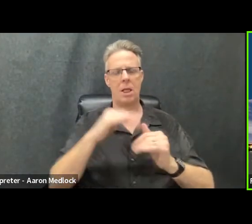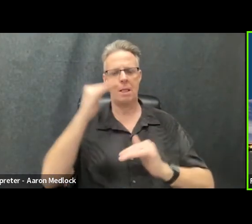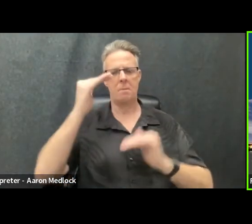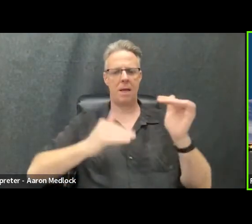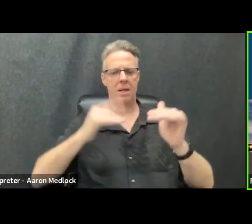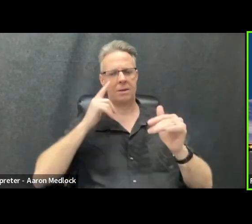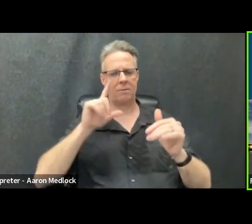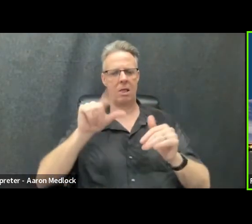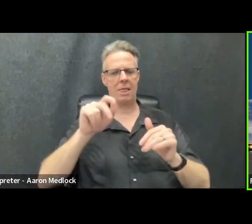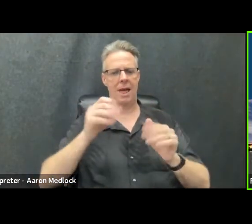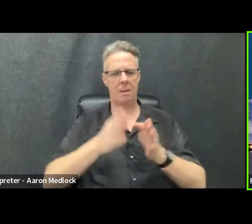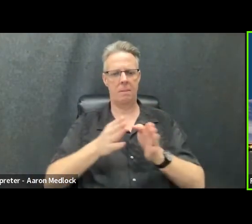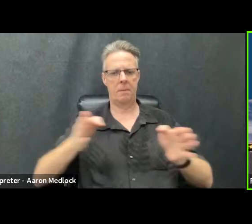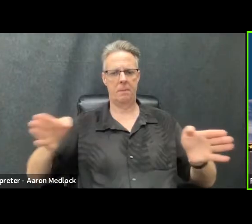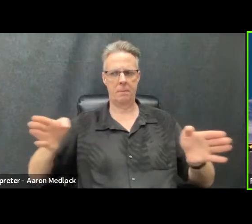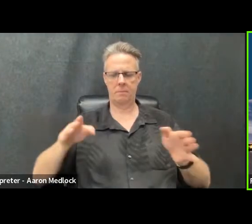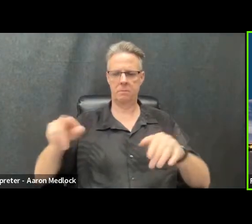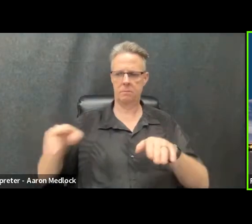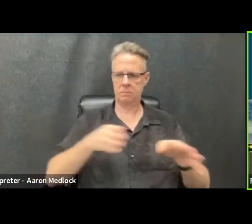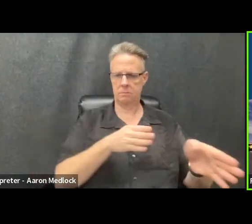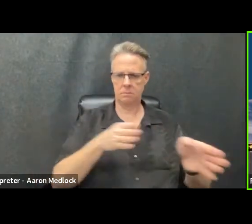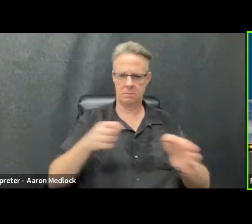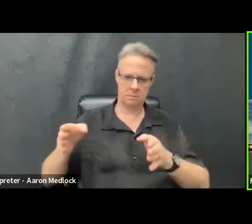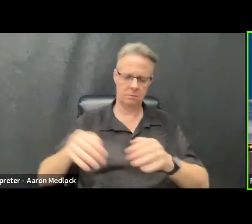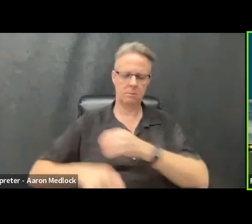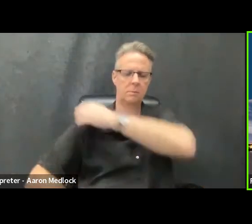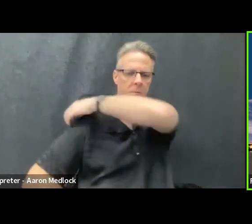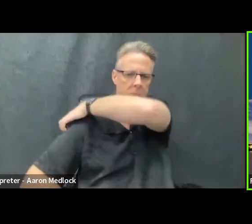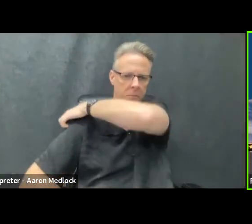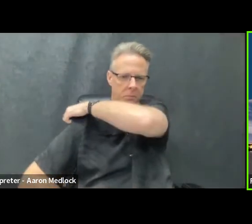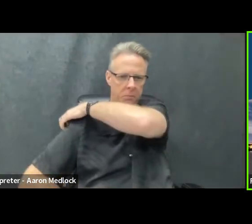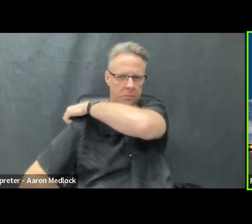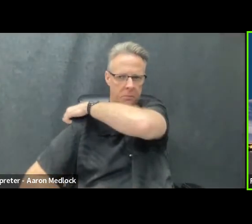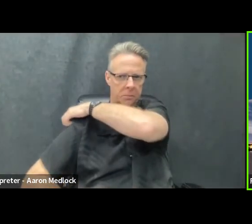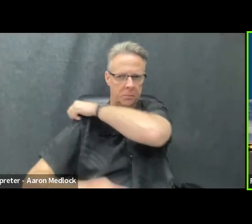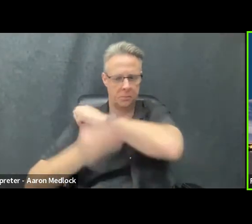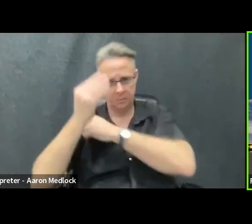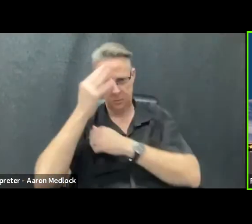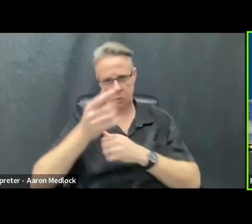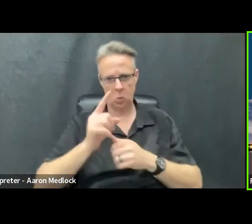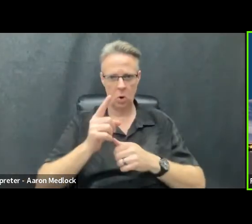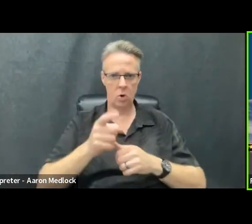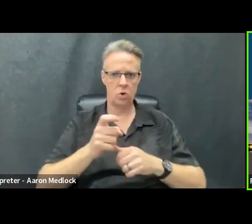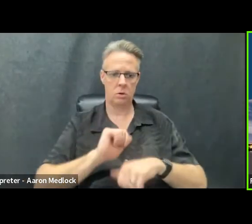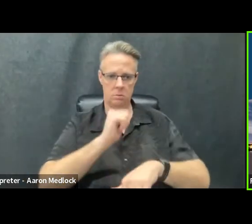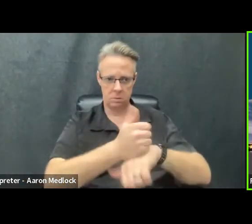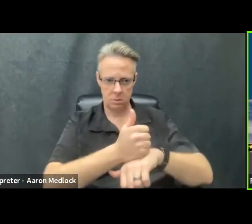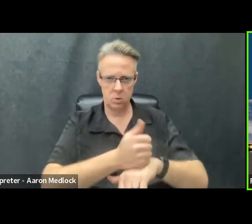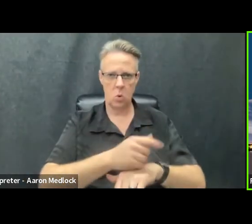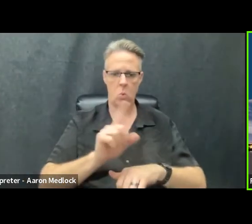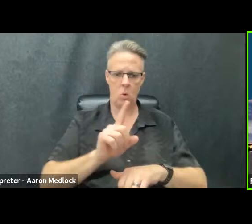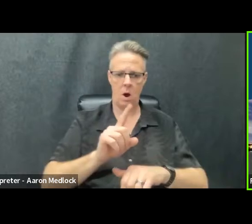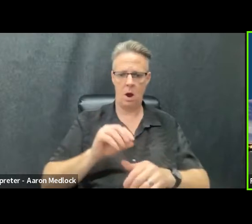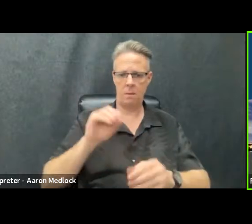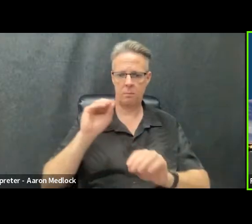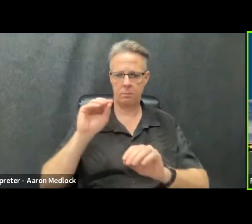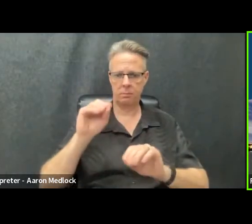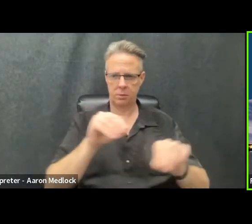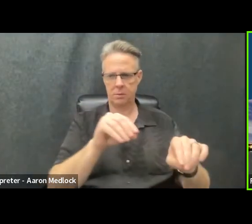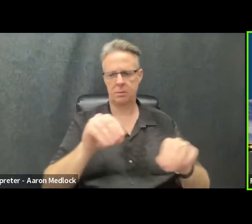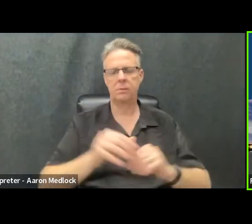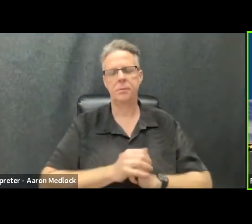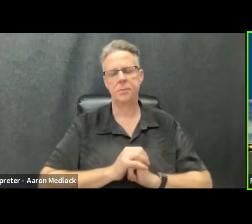is very difficult to explain. To kind of tell you where you should do it and where you should drop them at. It's kind of, a tool that's